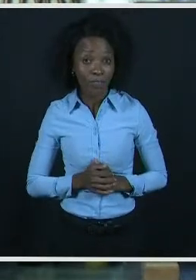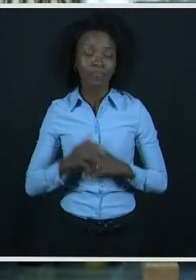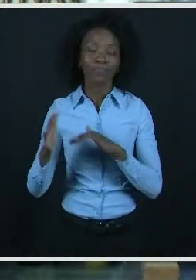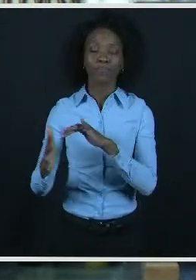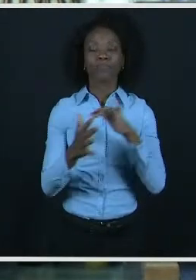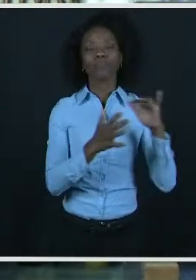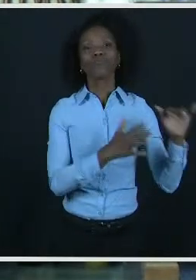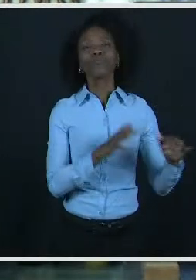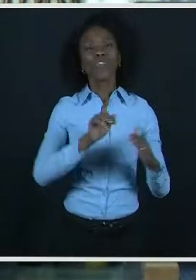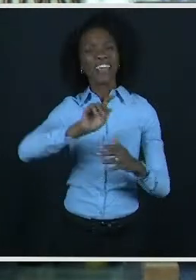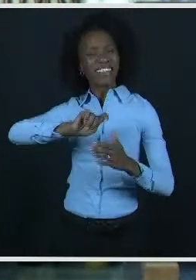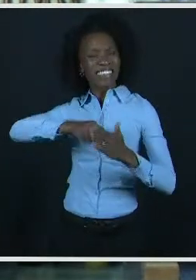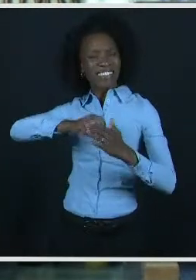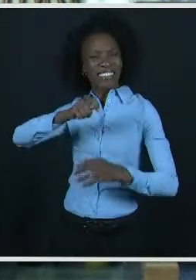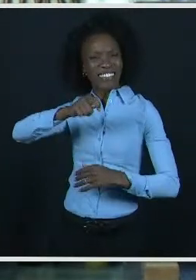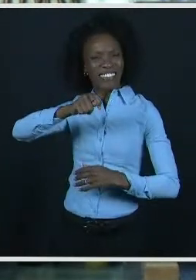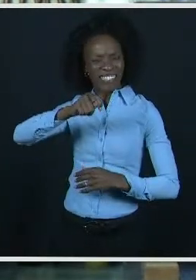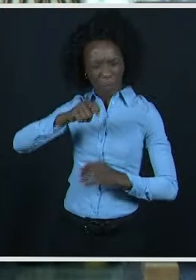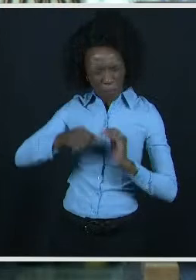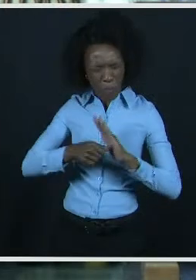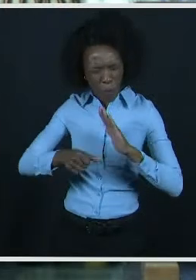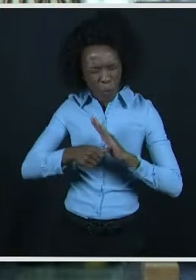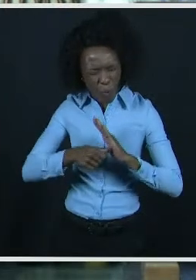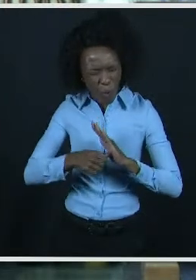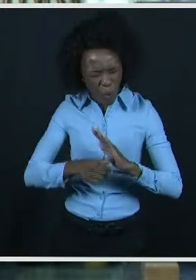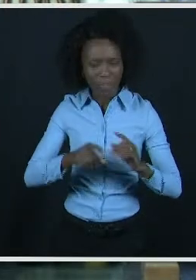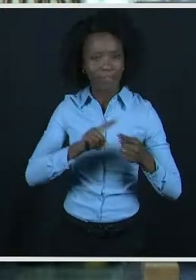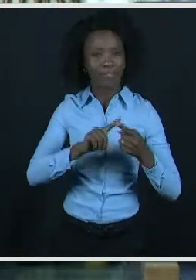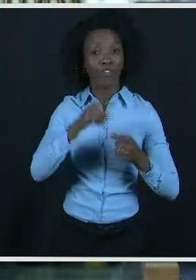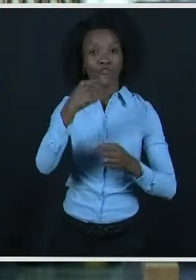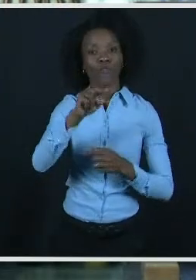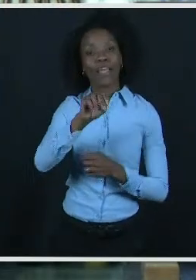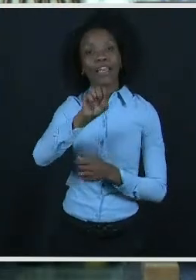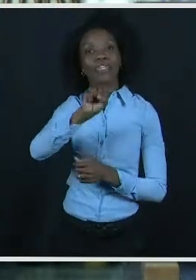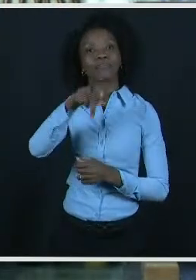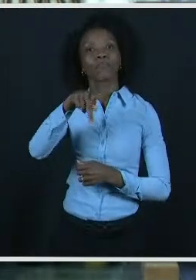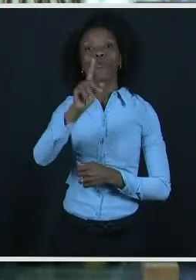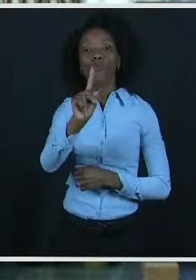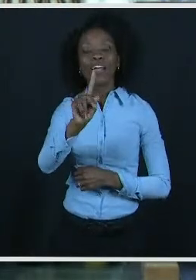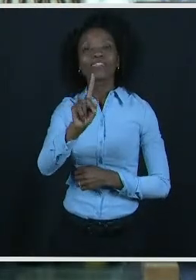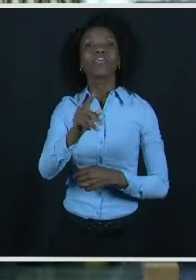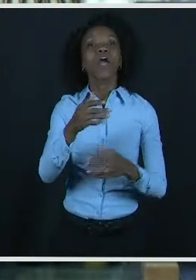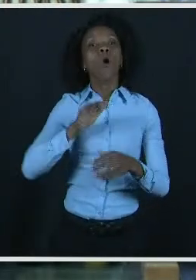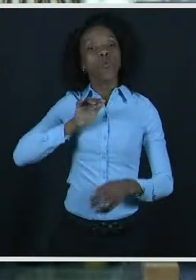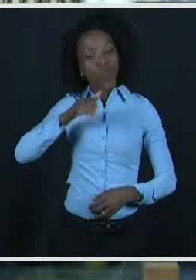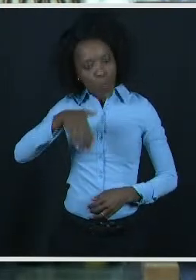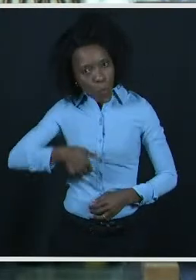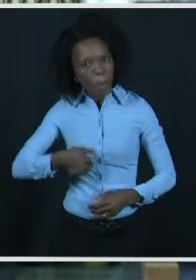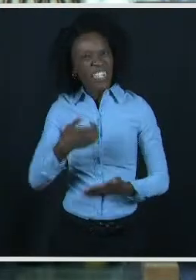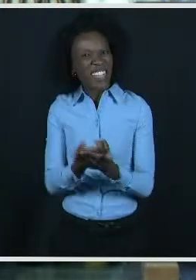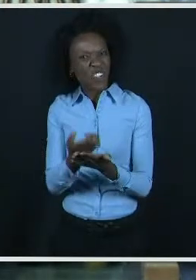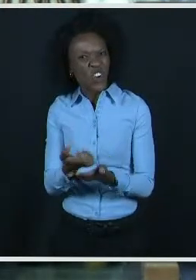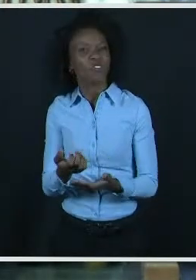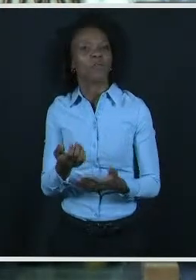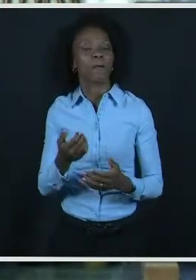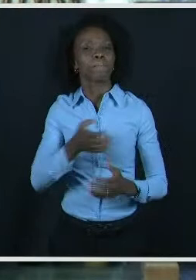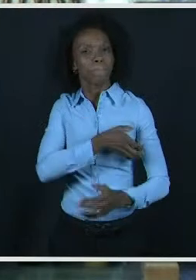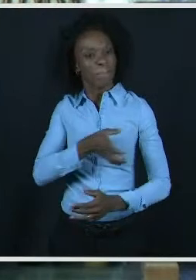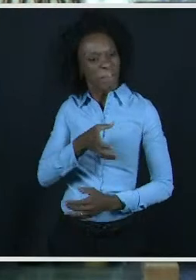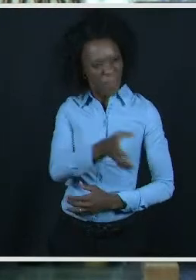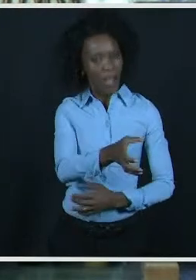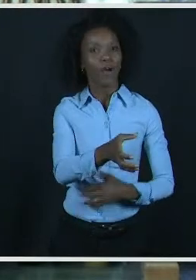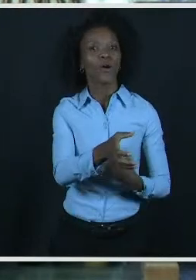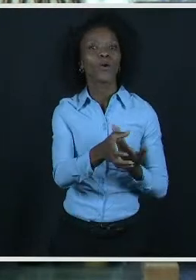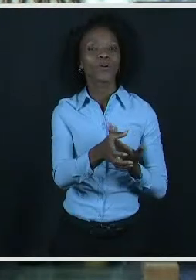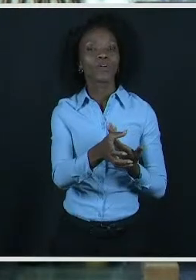National Strategic Plan is the economic empowerment of women. Since announcing our